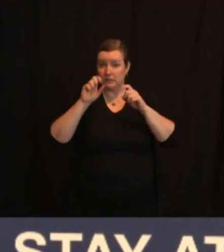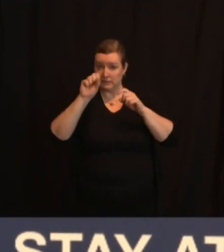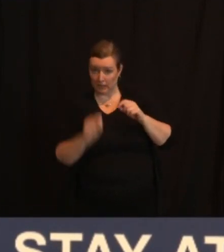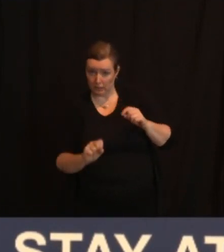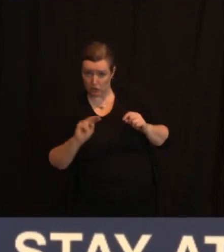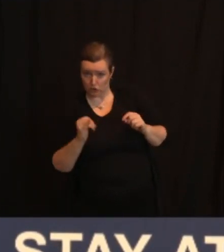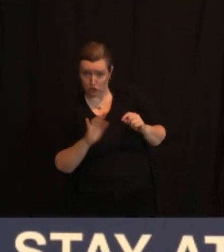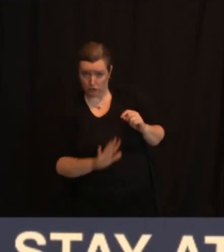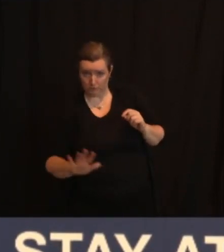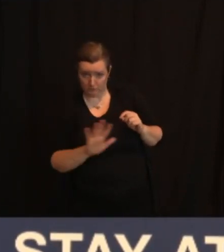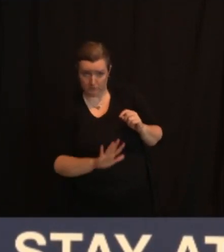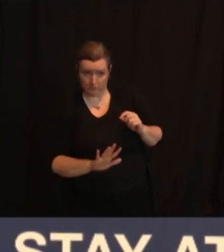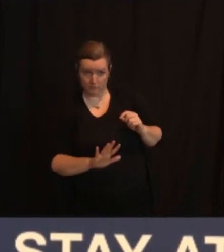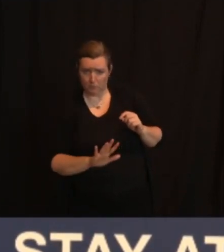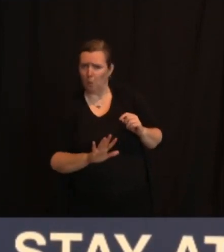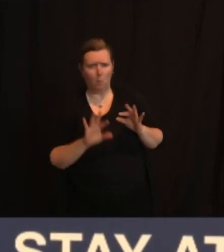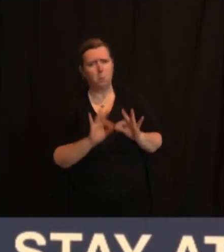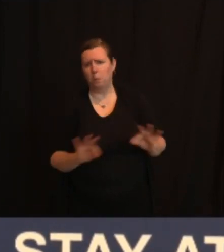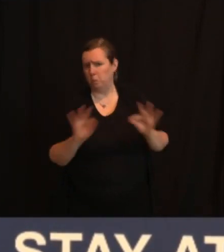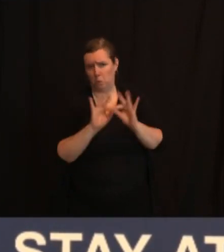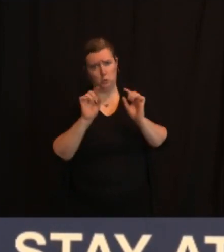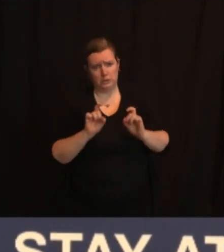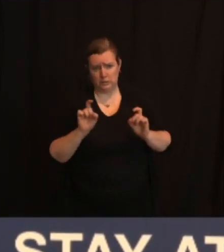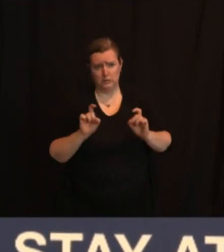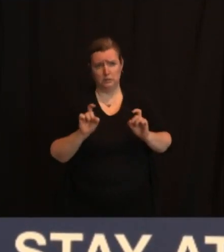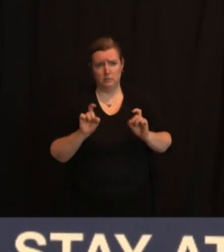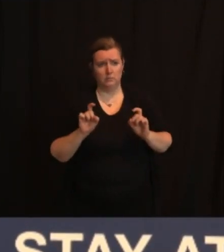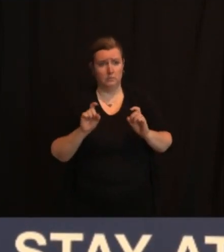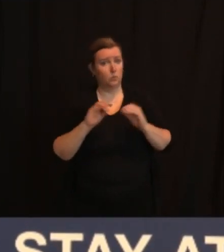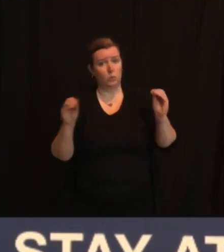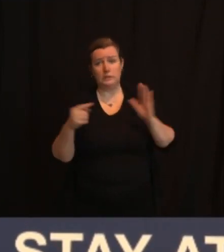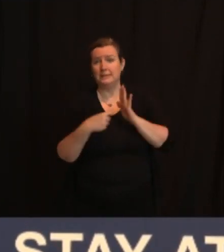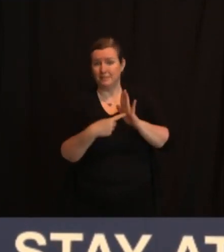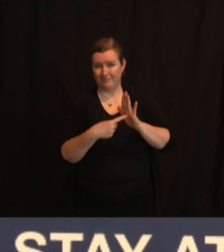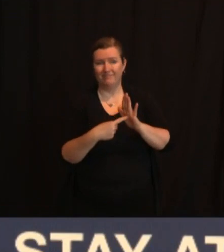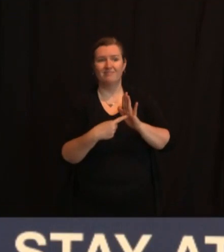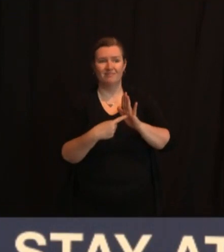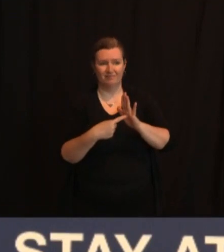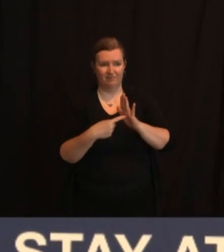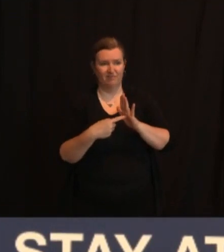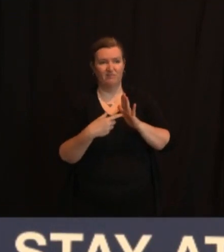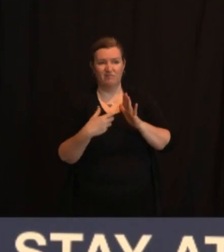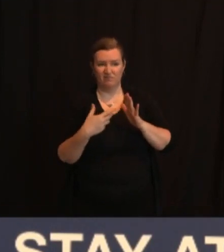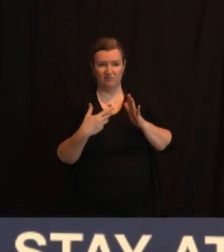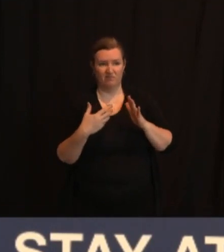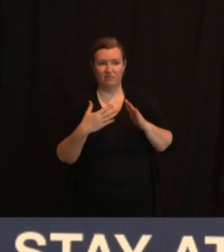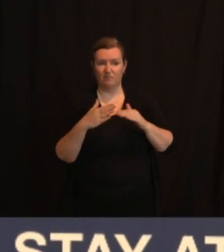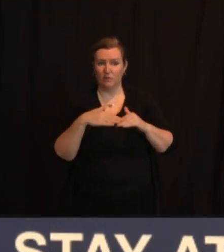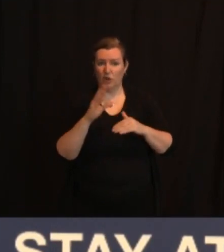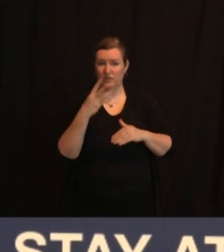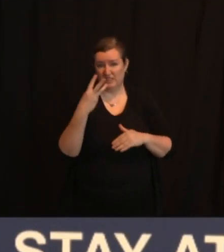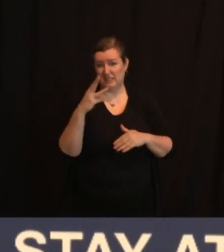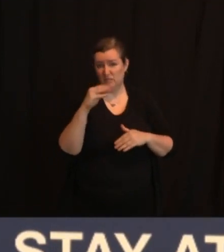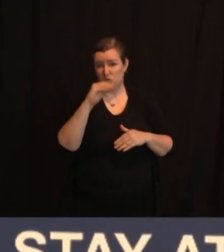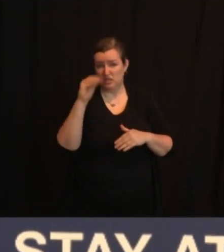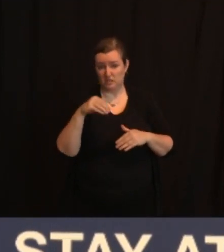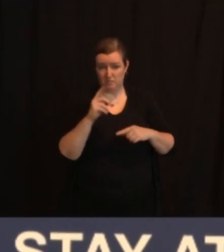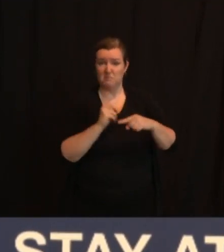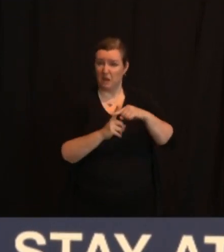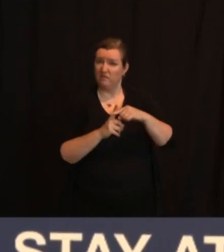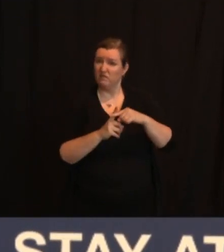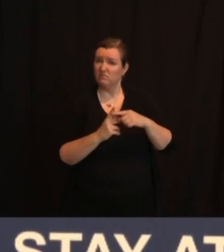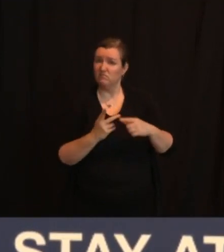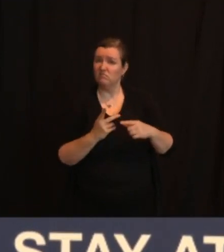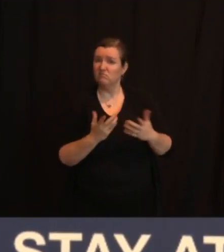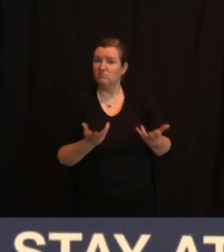important test because it was asymptomatic individuals, and over 16% were testing positive, is